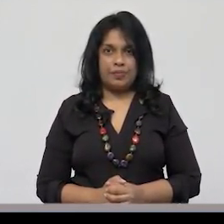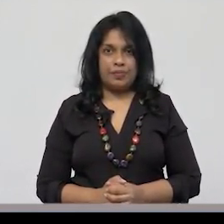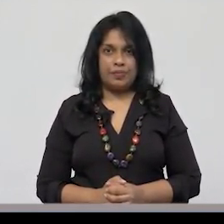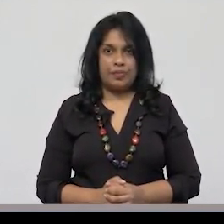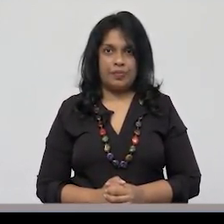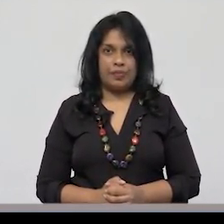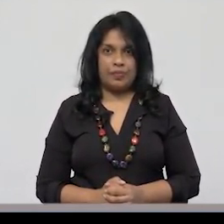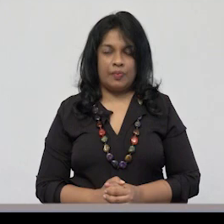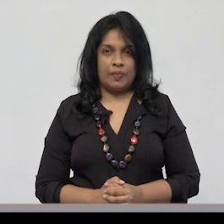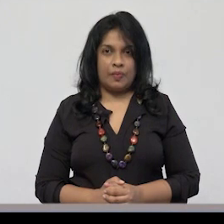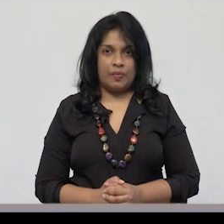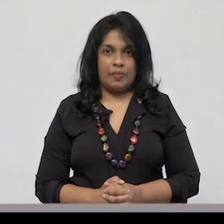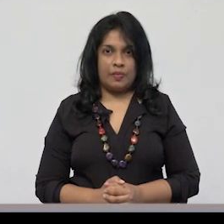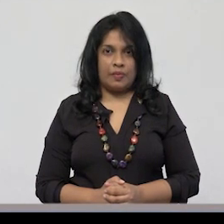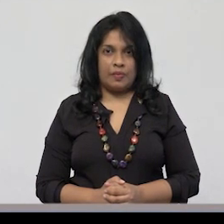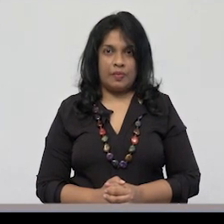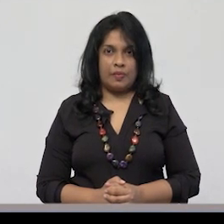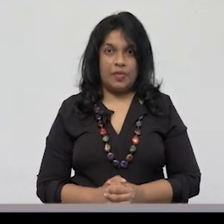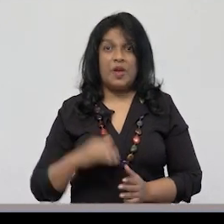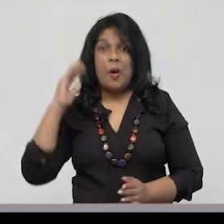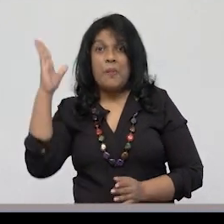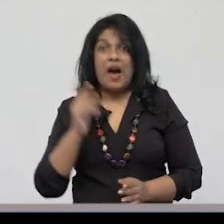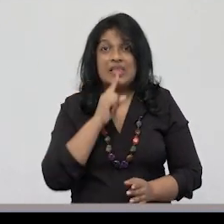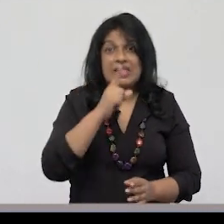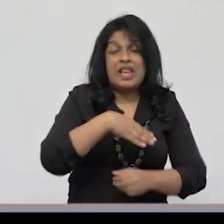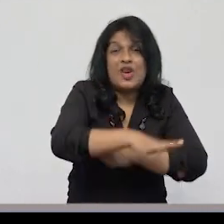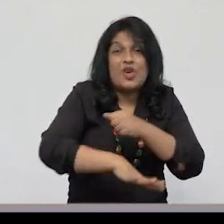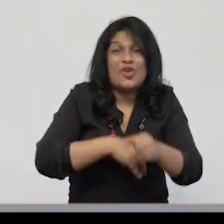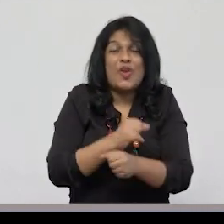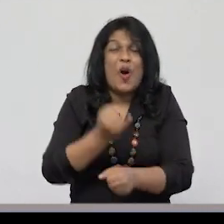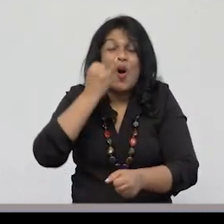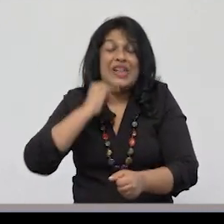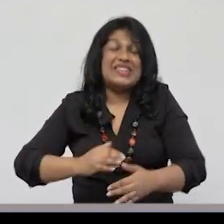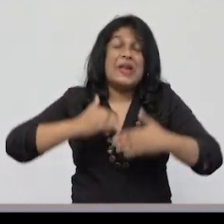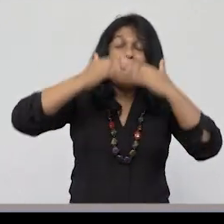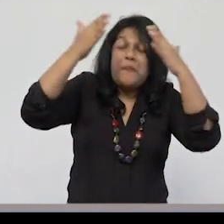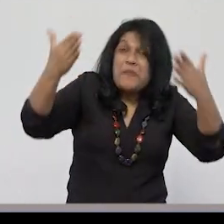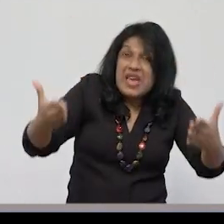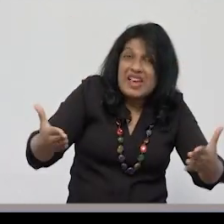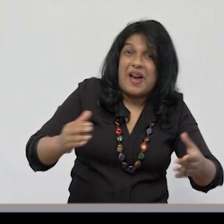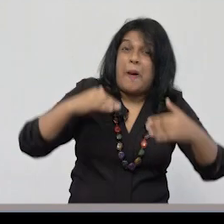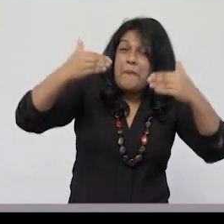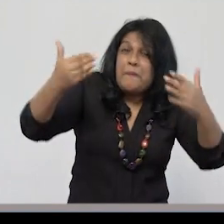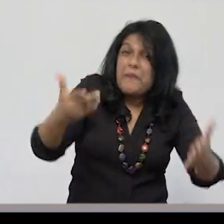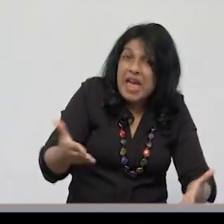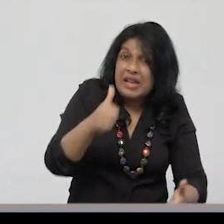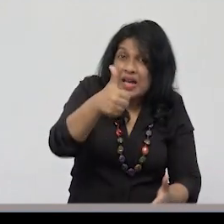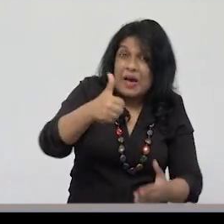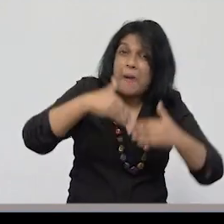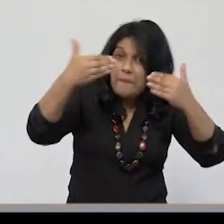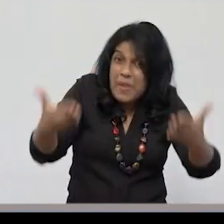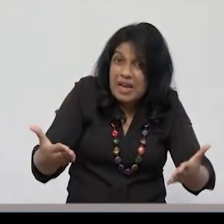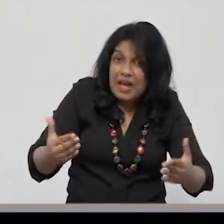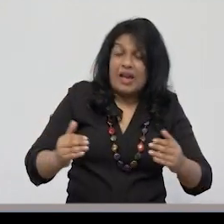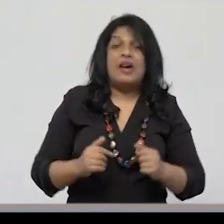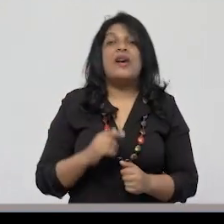yours. Your back is going to give out. Your shoulders are not strong, neither are mine.